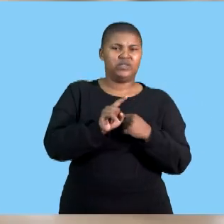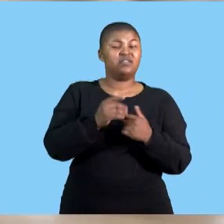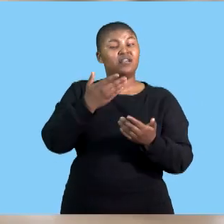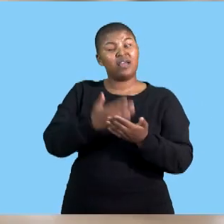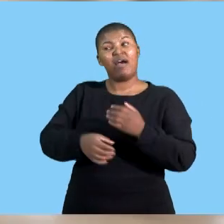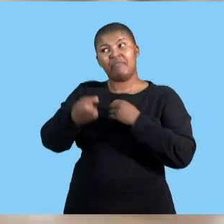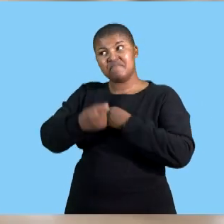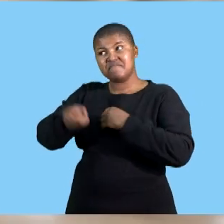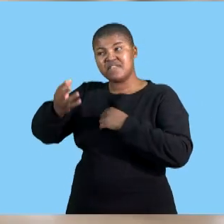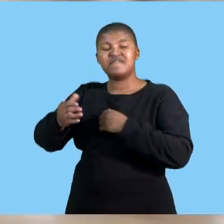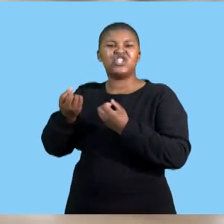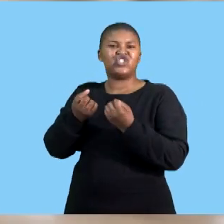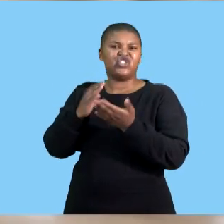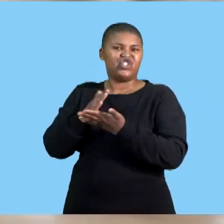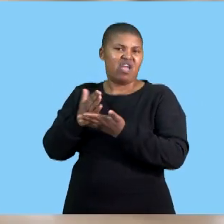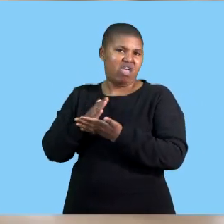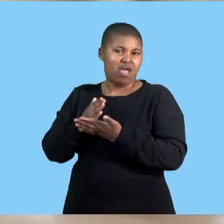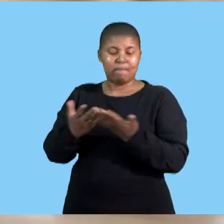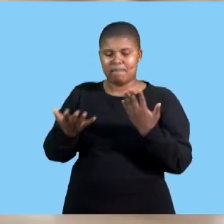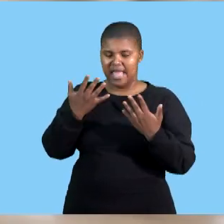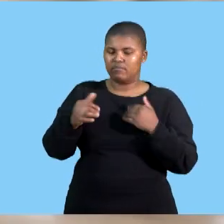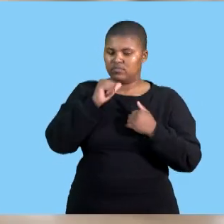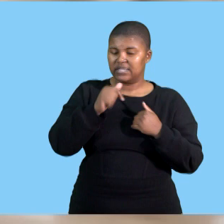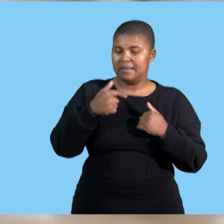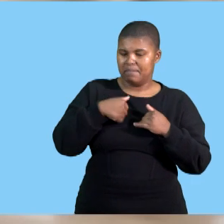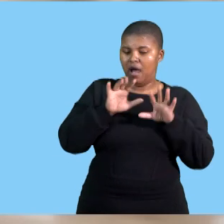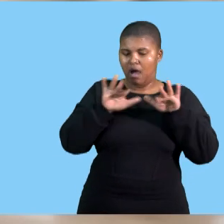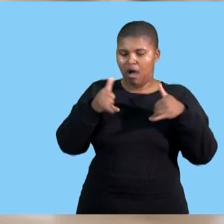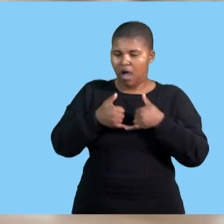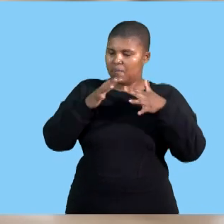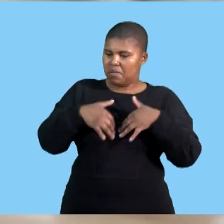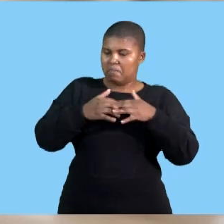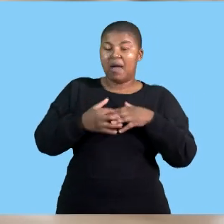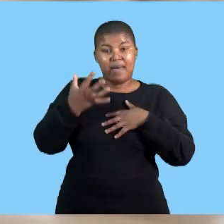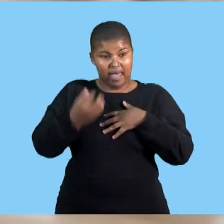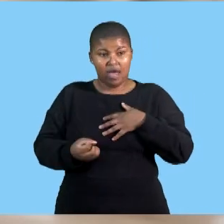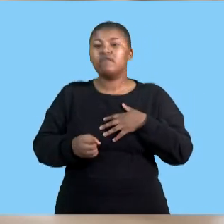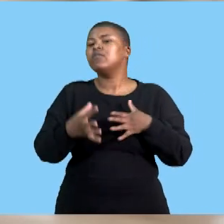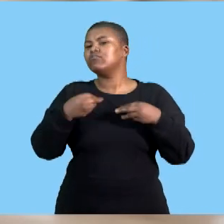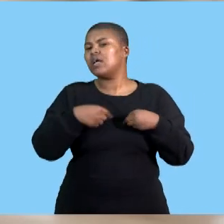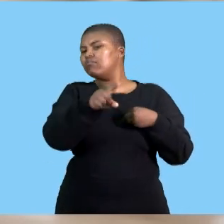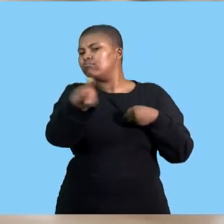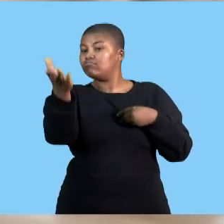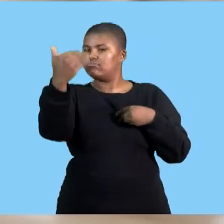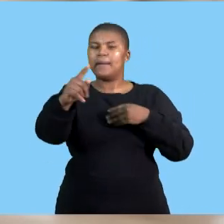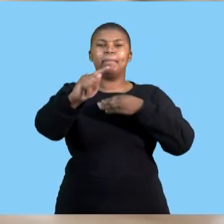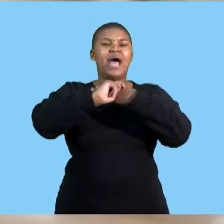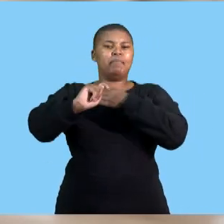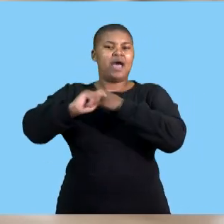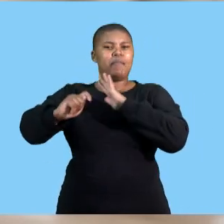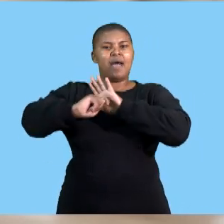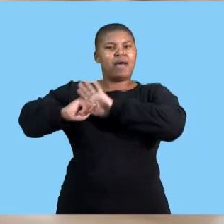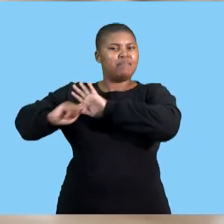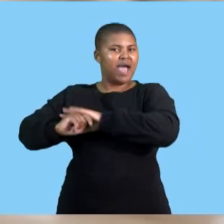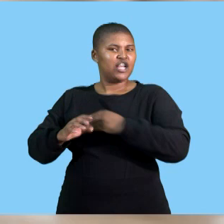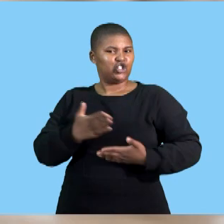by issuing shares. When we issue shares, obviously we allow the public to come and buy shares. In that way, in exchange for a share,